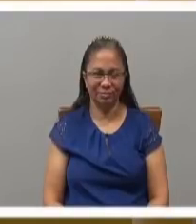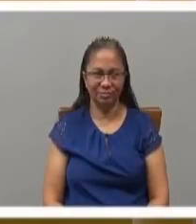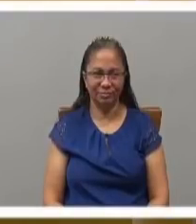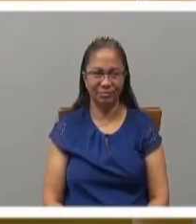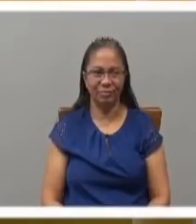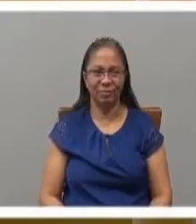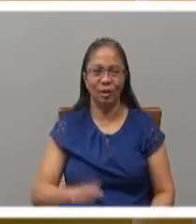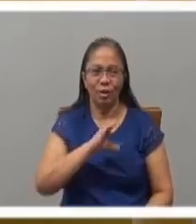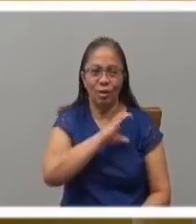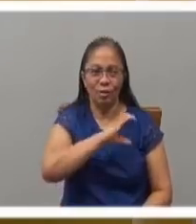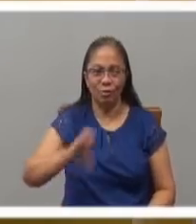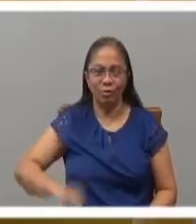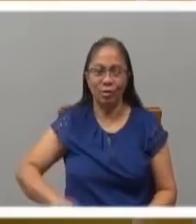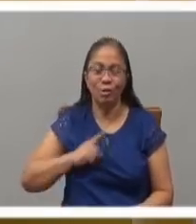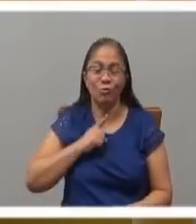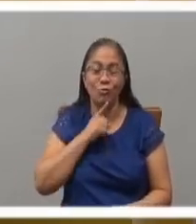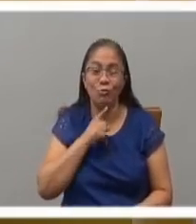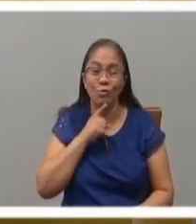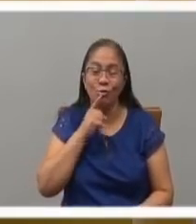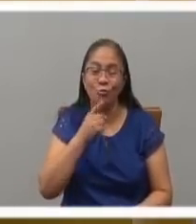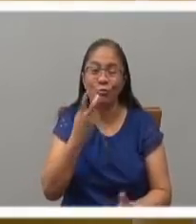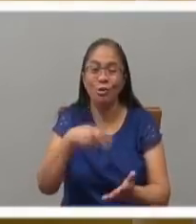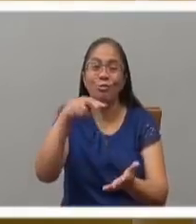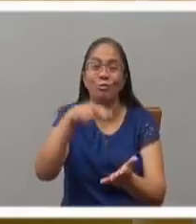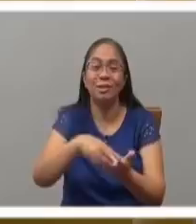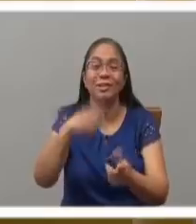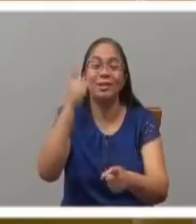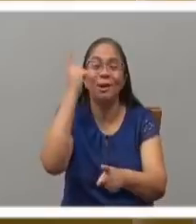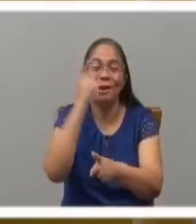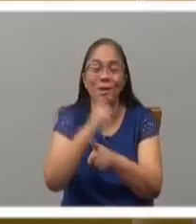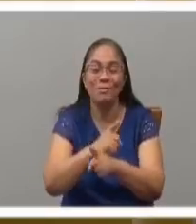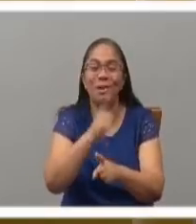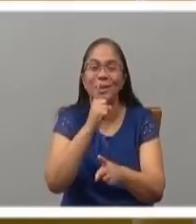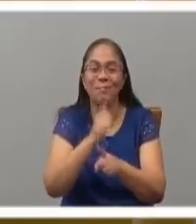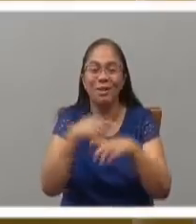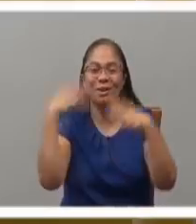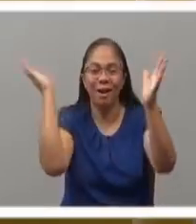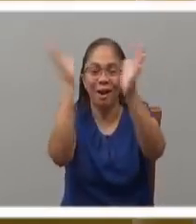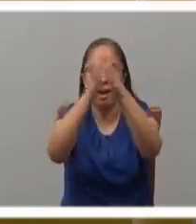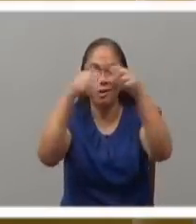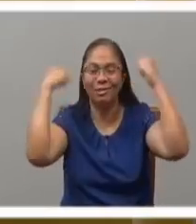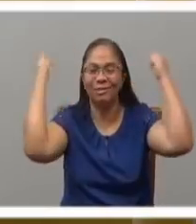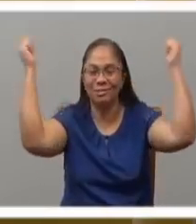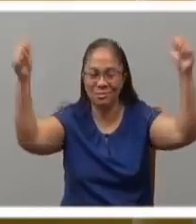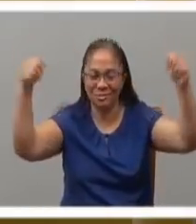Indeed, Christ is risen. Amen. Amen. Alleluia. Alleluia. Alleluia.